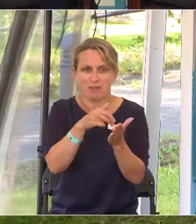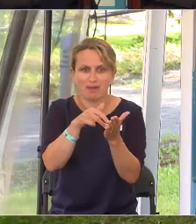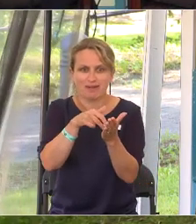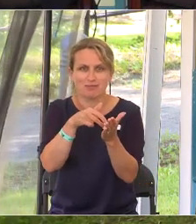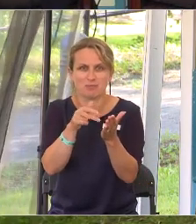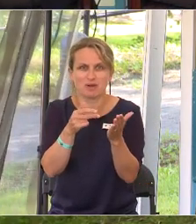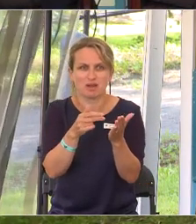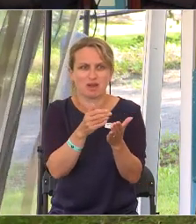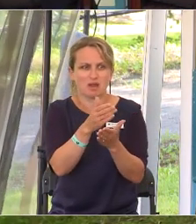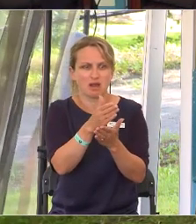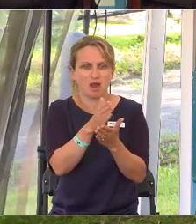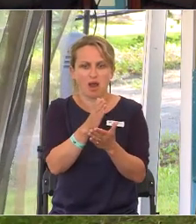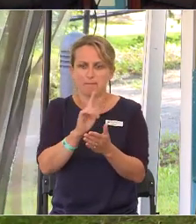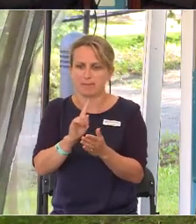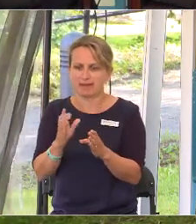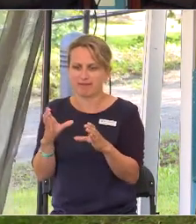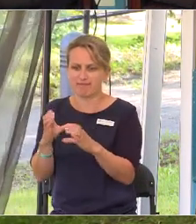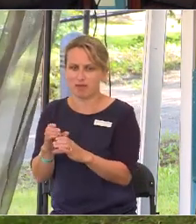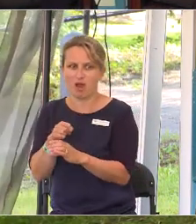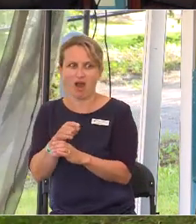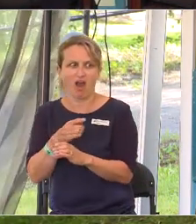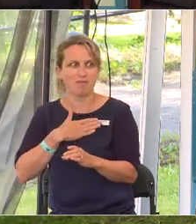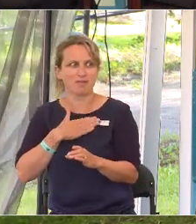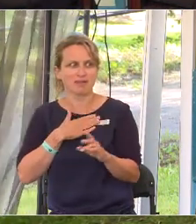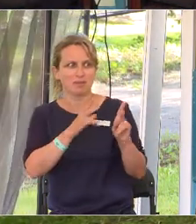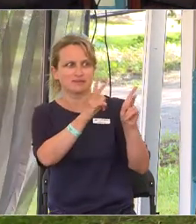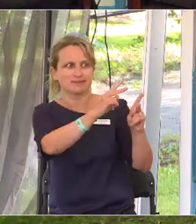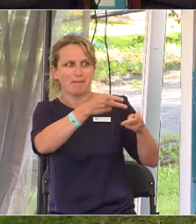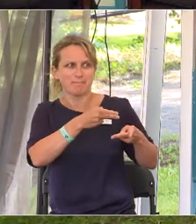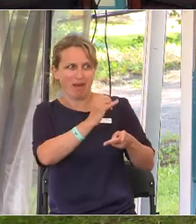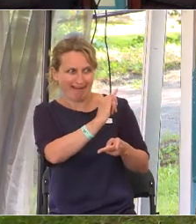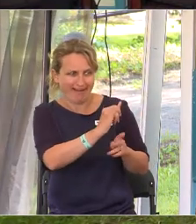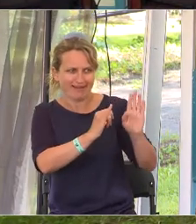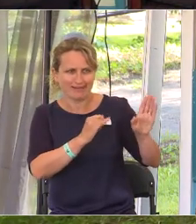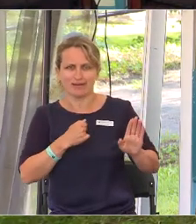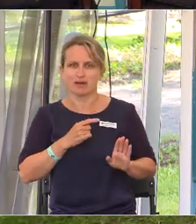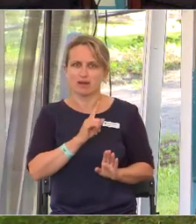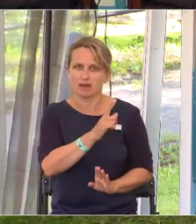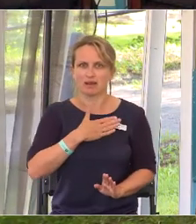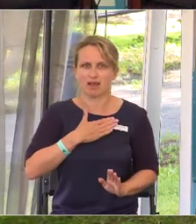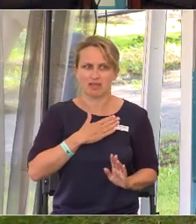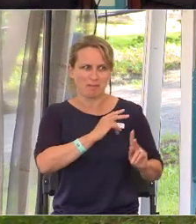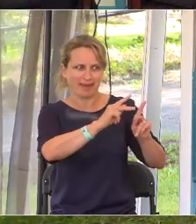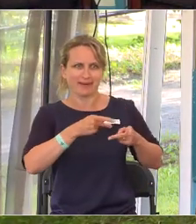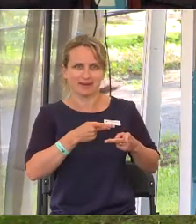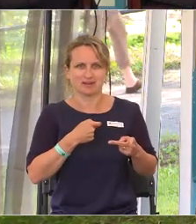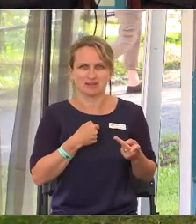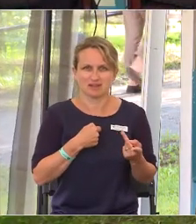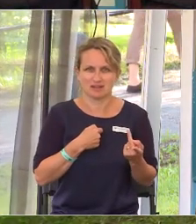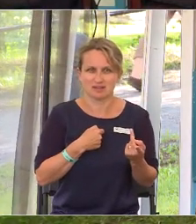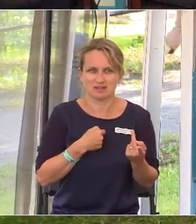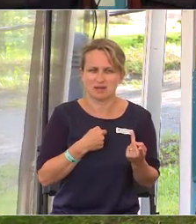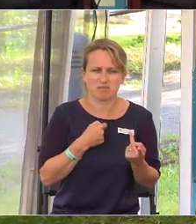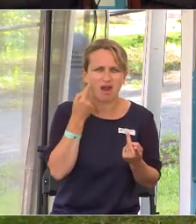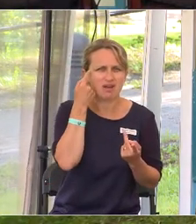This kind of subcontent that you said, this is what we want to do, this is what we want to do. And I don't think that there's a problem inherent in the media.